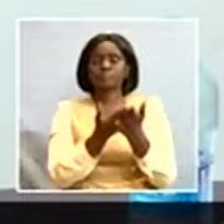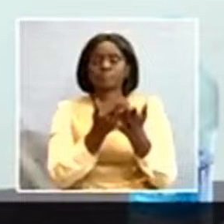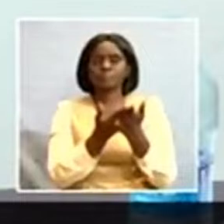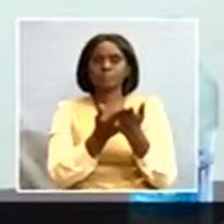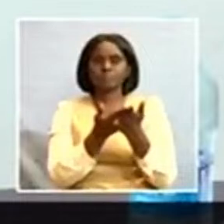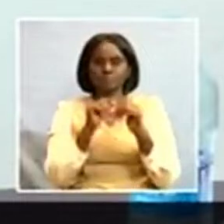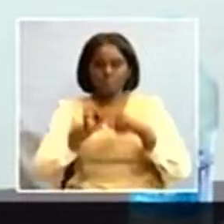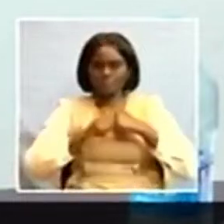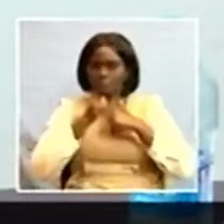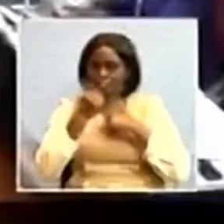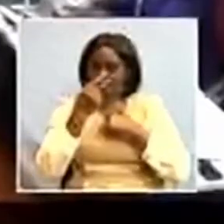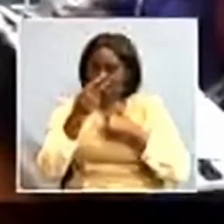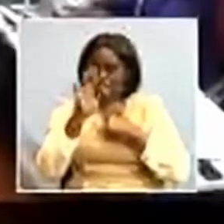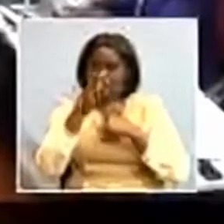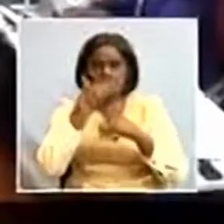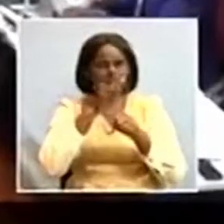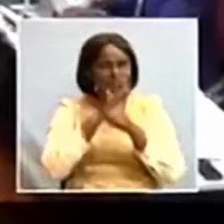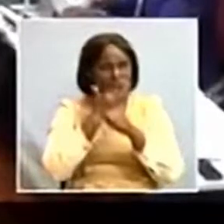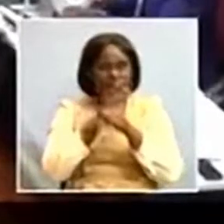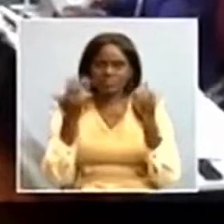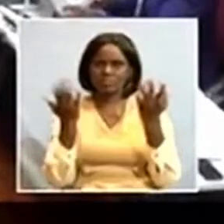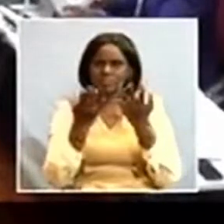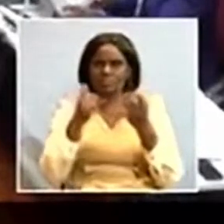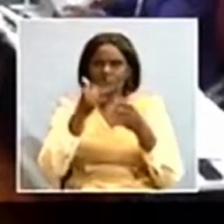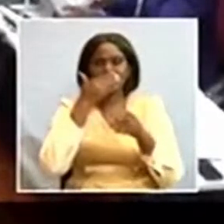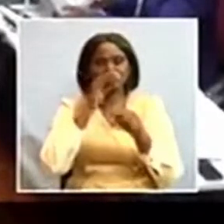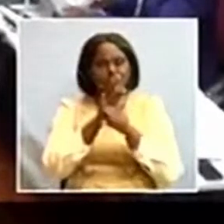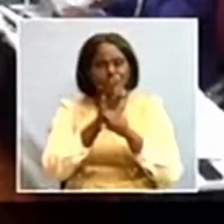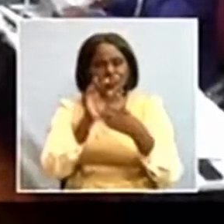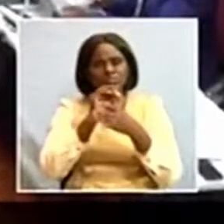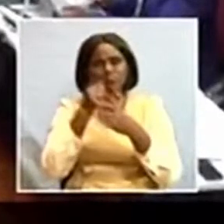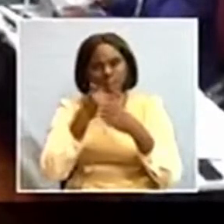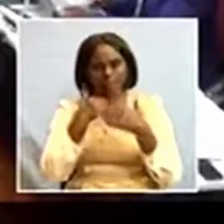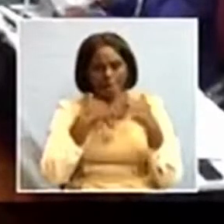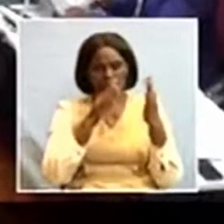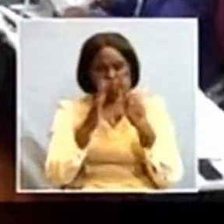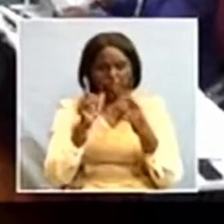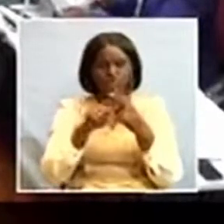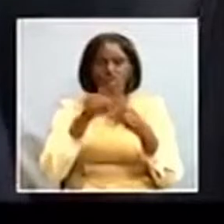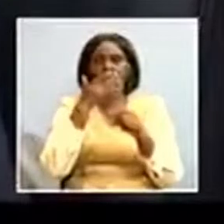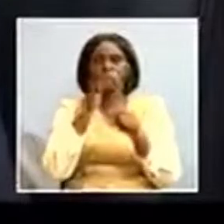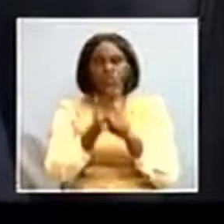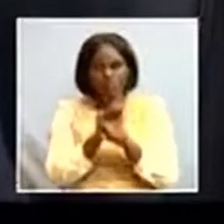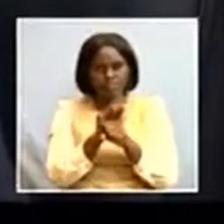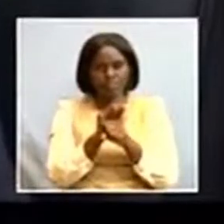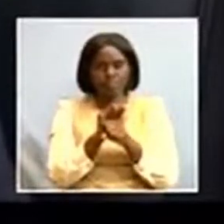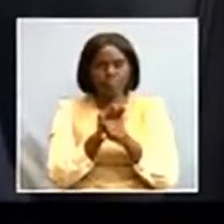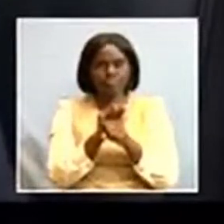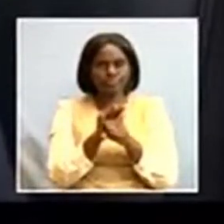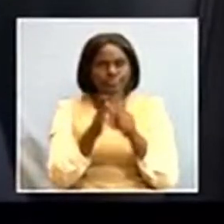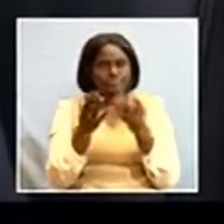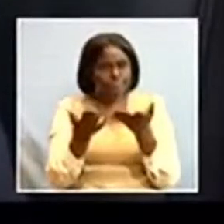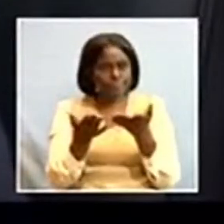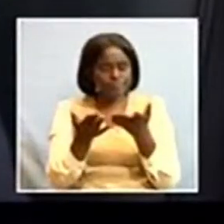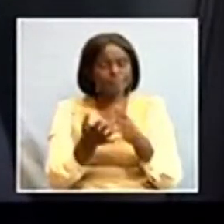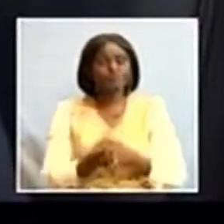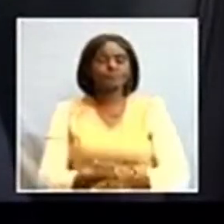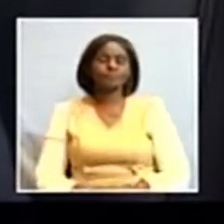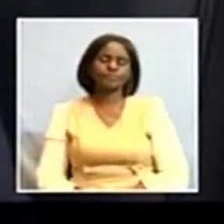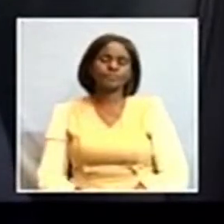We are not seeing your commitment. Are you committed, or you have intentions to commit yourselves?